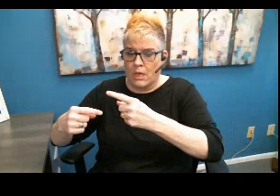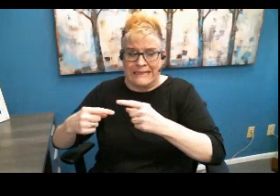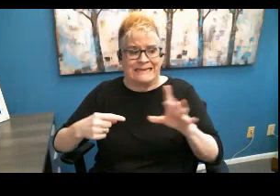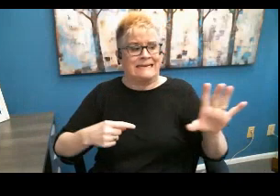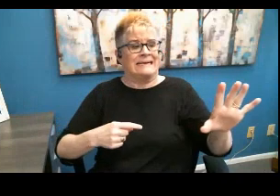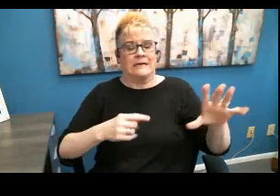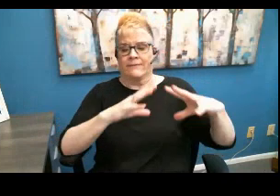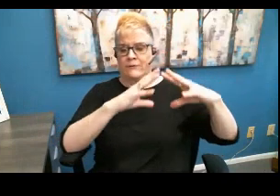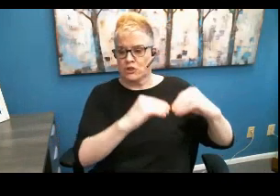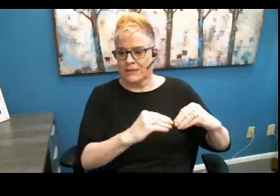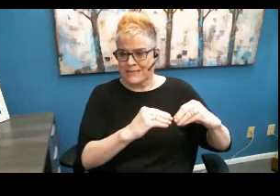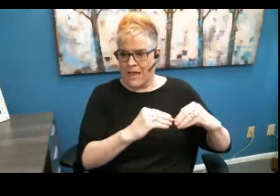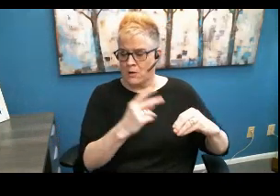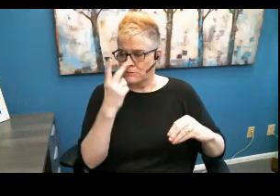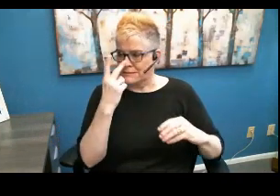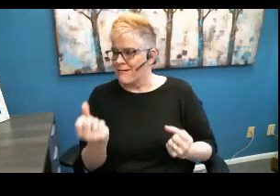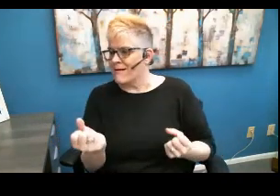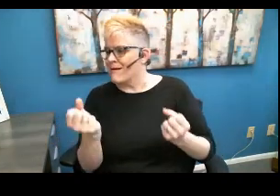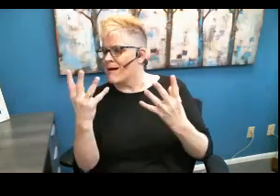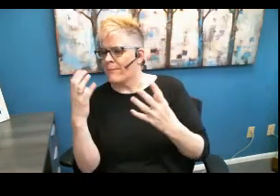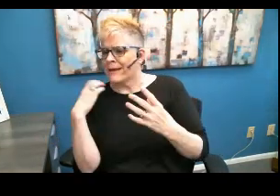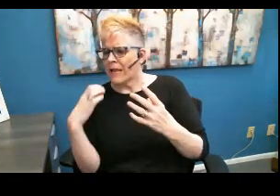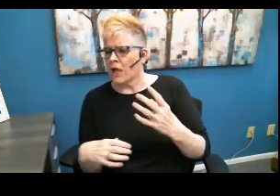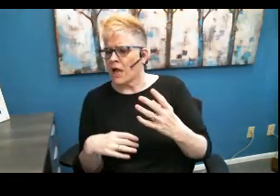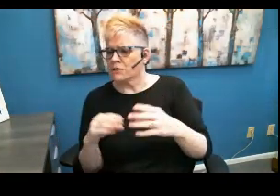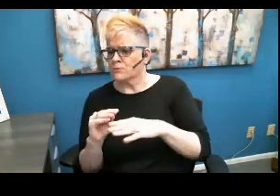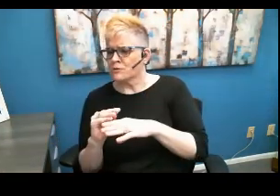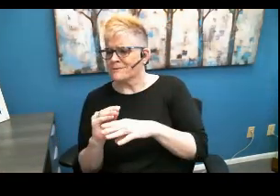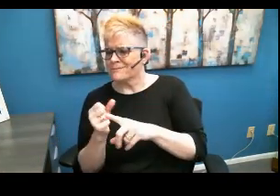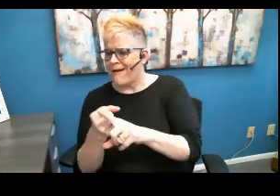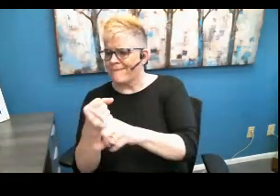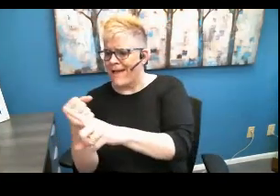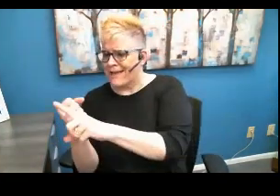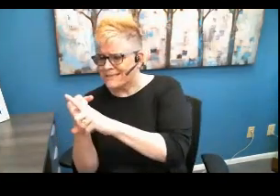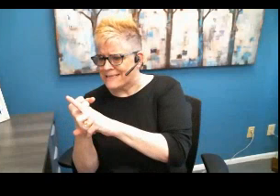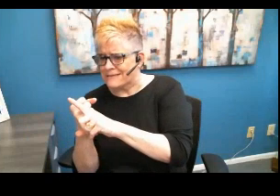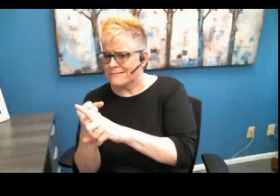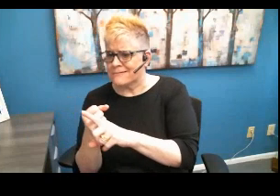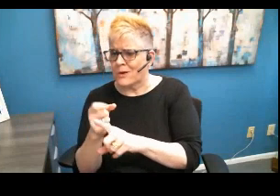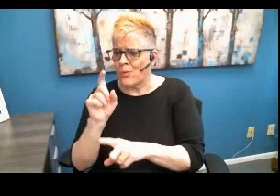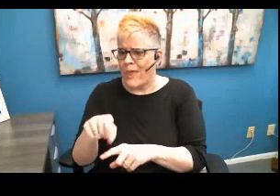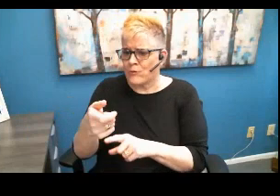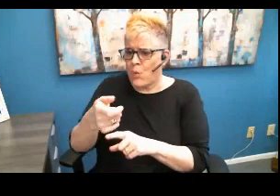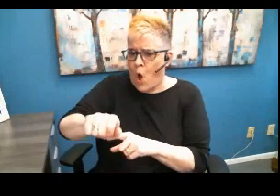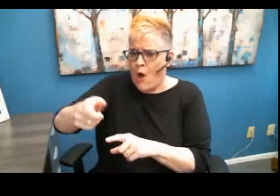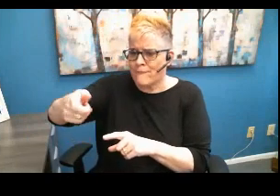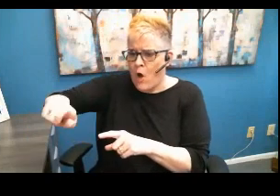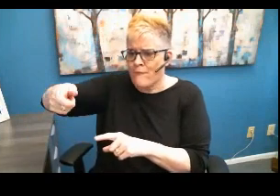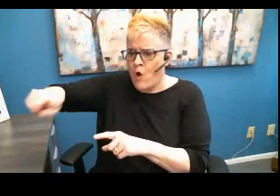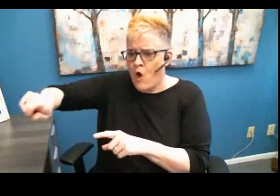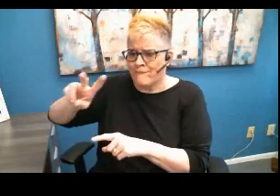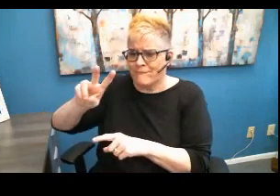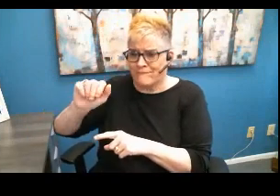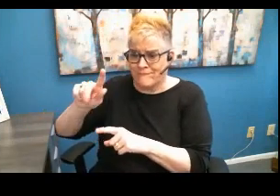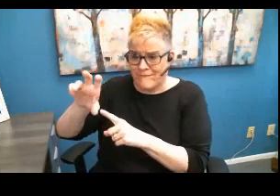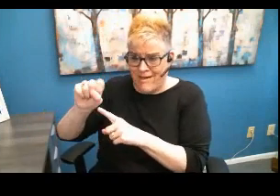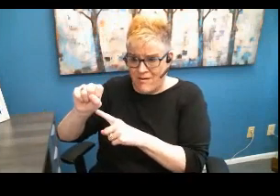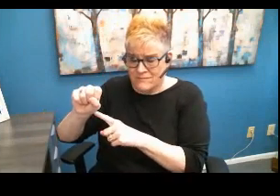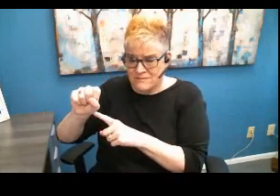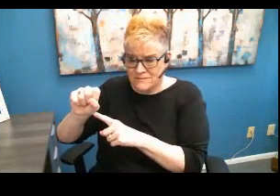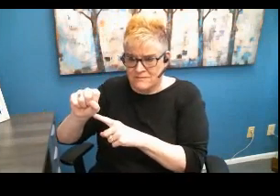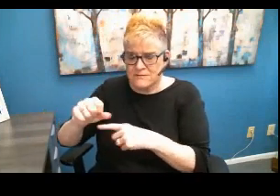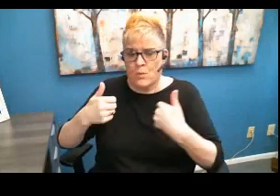many customers are affected and how many valves we have to shut down to isolate that system. So we do a lot of that verification up front, try